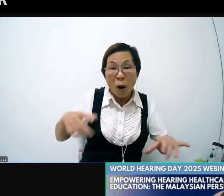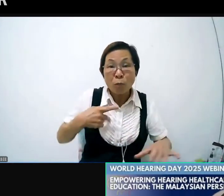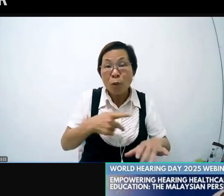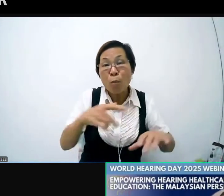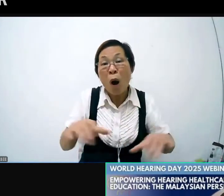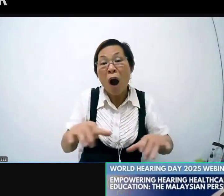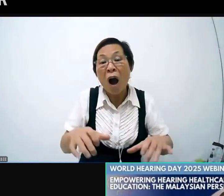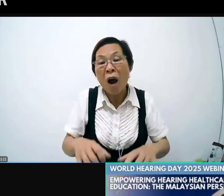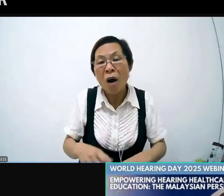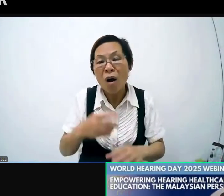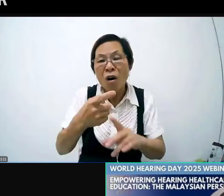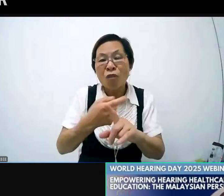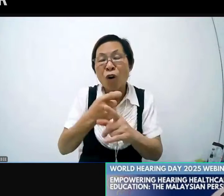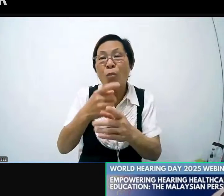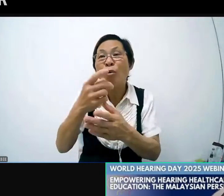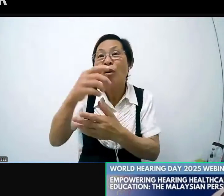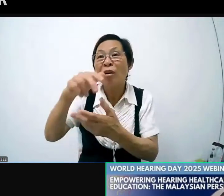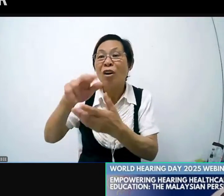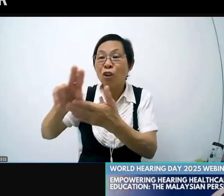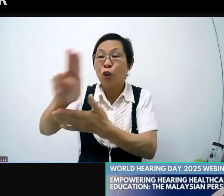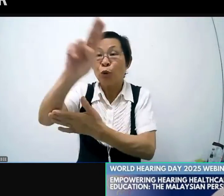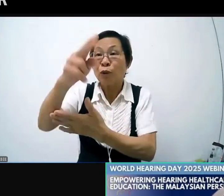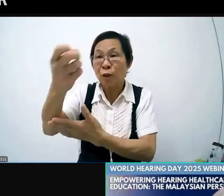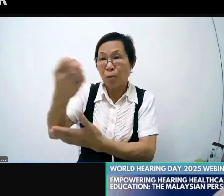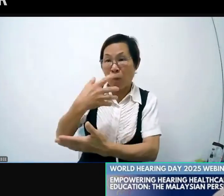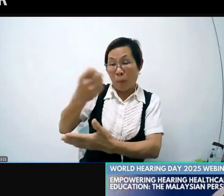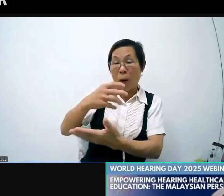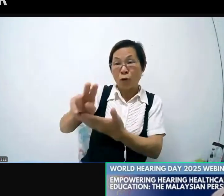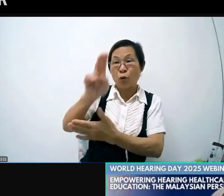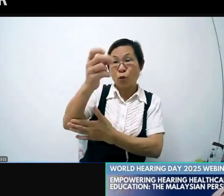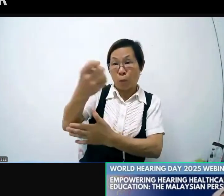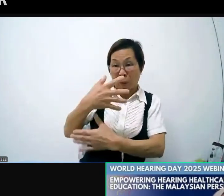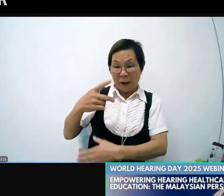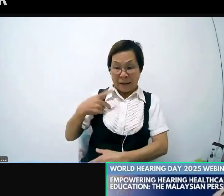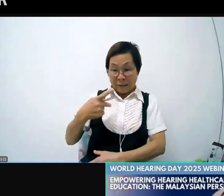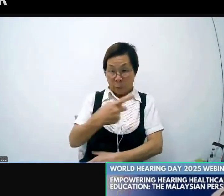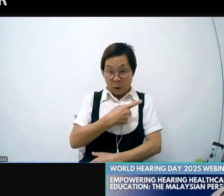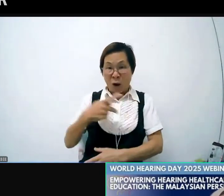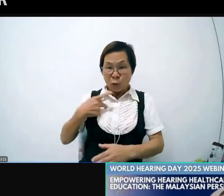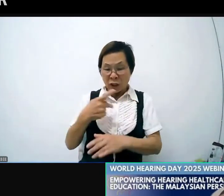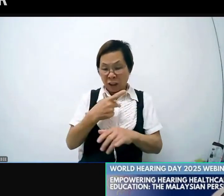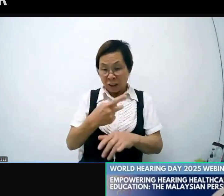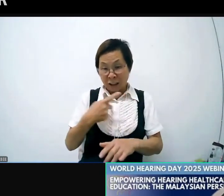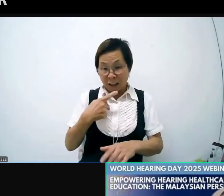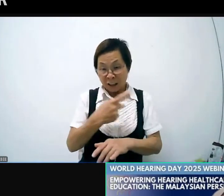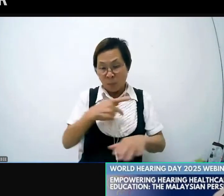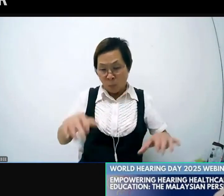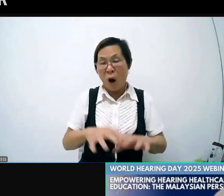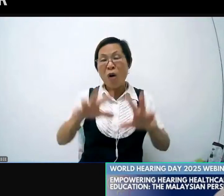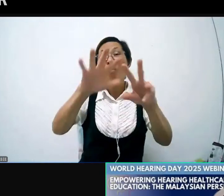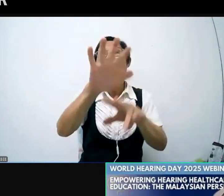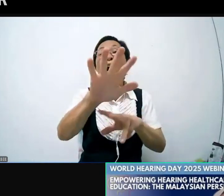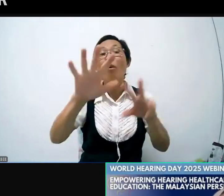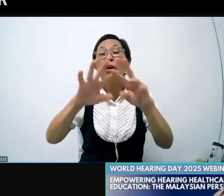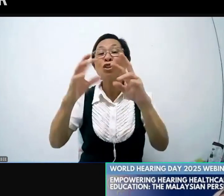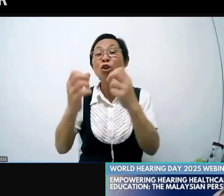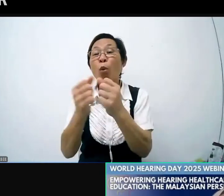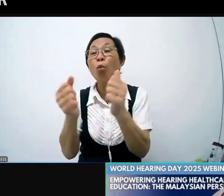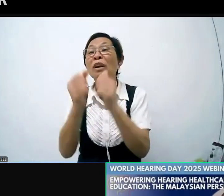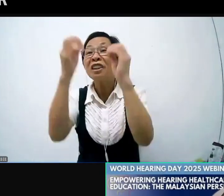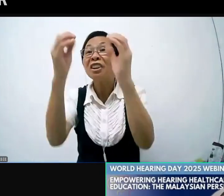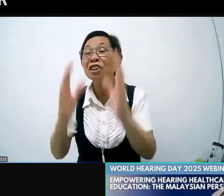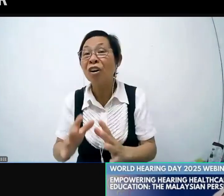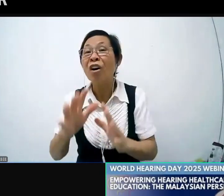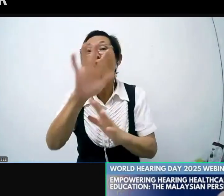from university and our research, the research-based part. We conducted 5 workshops with the teachers. And from